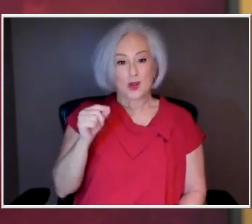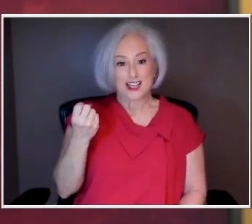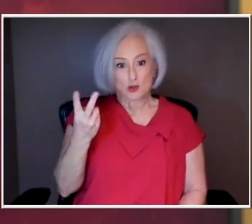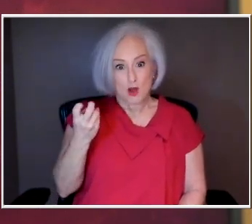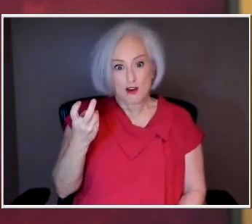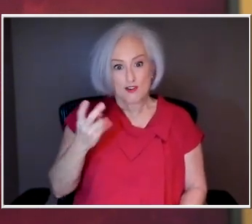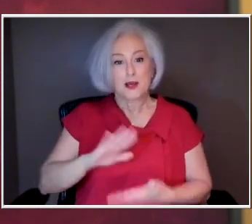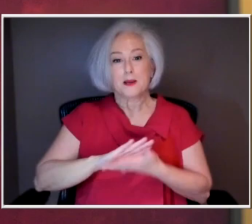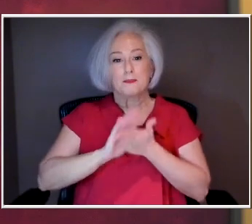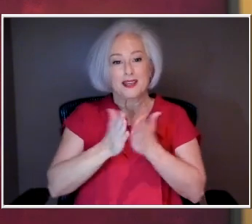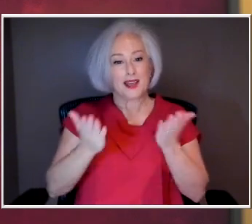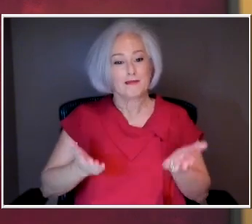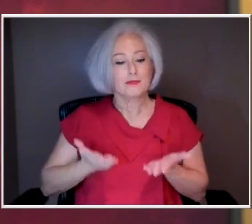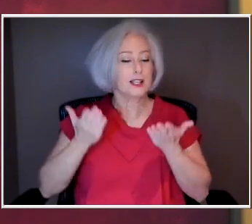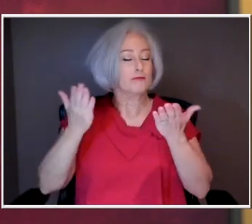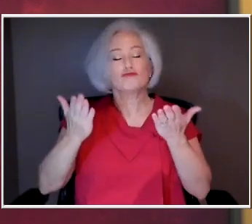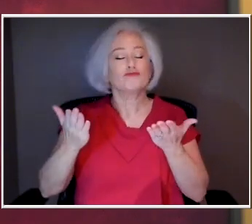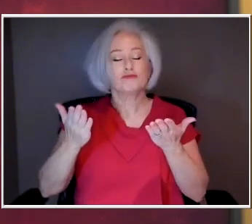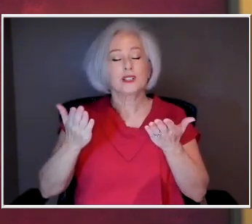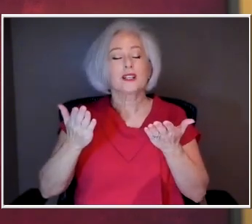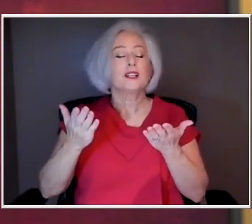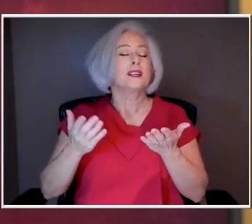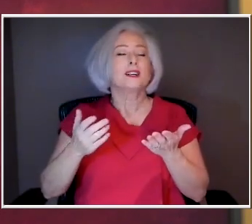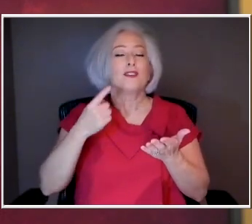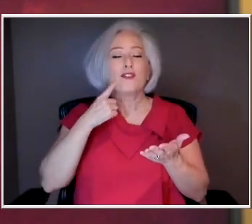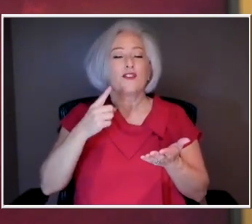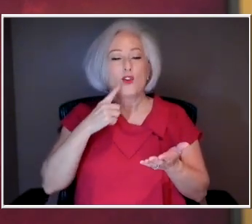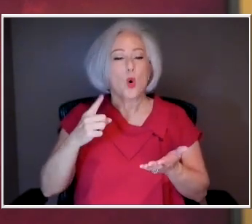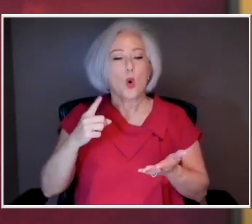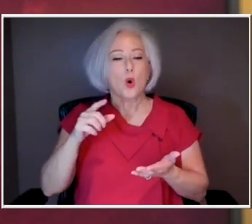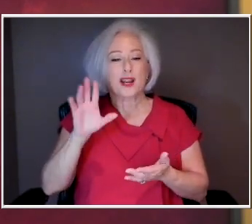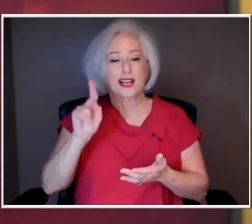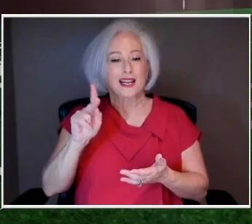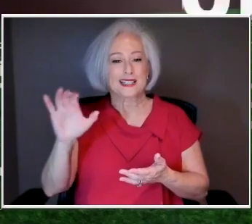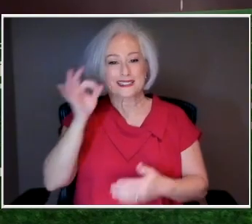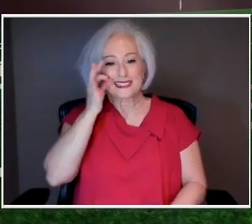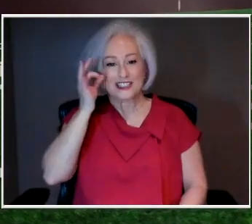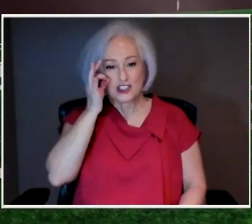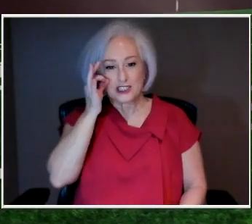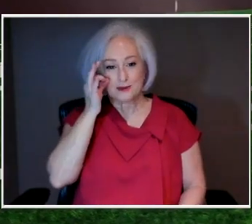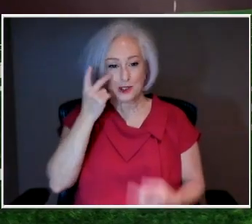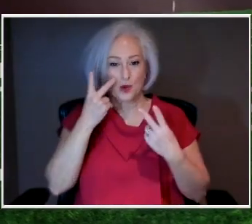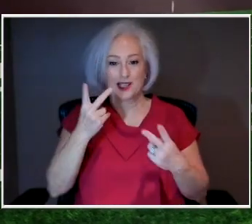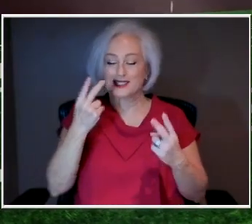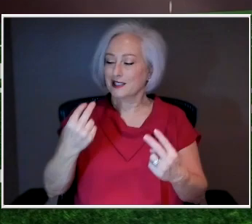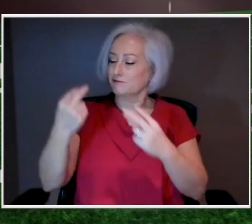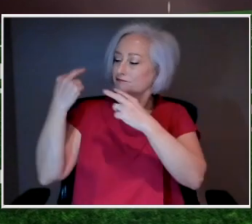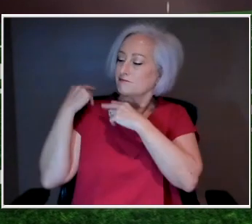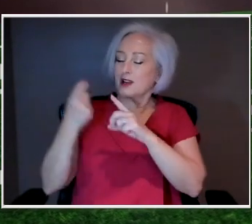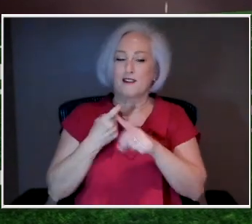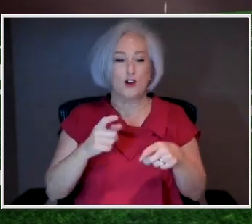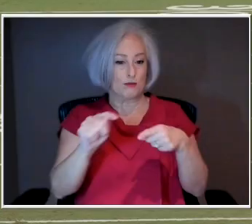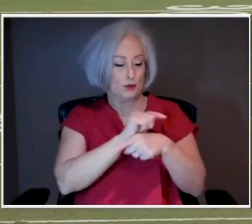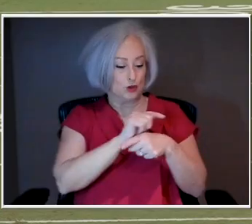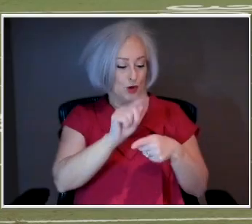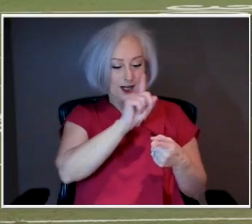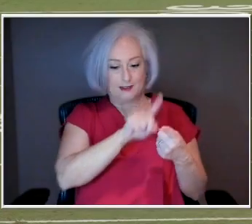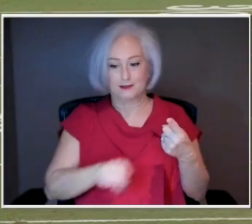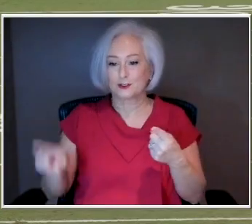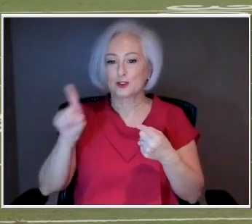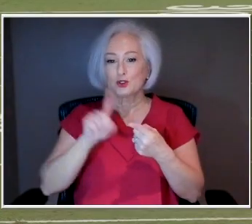Absolutely. Absolutely. So the health system support for the Chiefs, though, isn't just on Red Friday. This goes back to 2012 when we became the